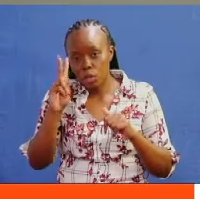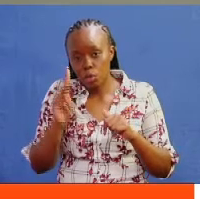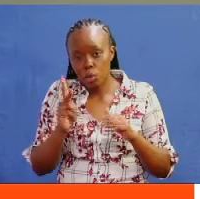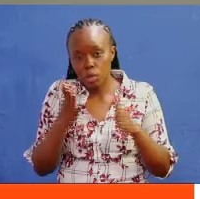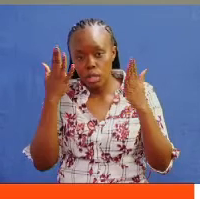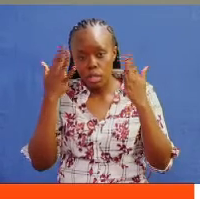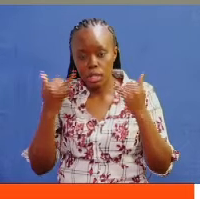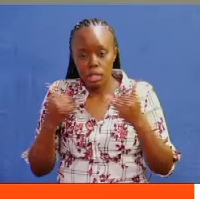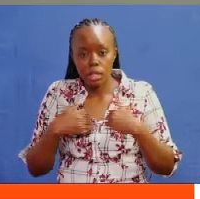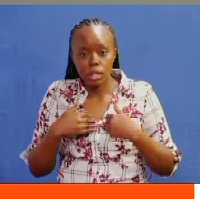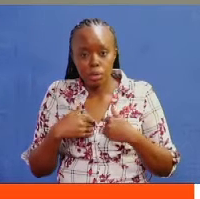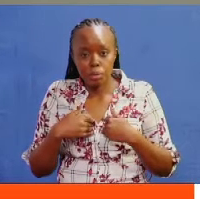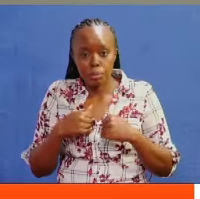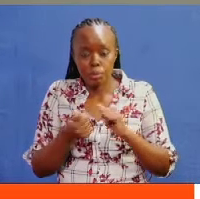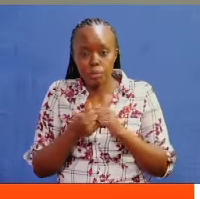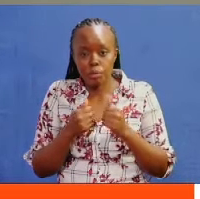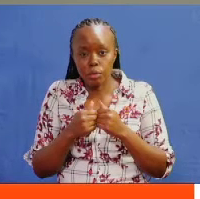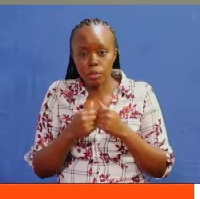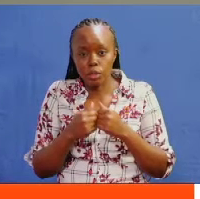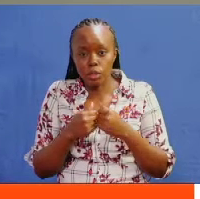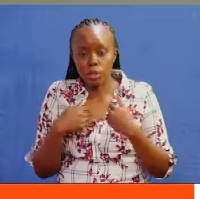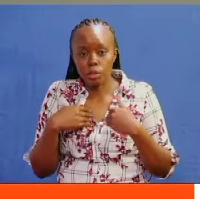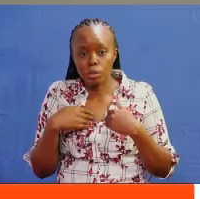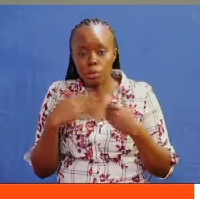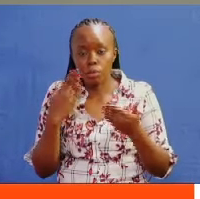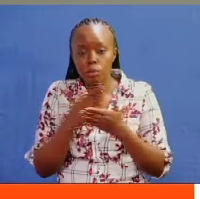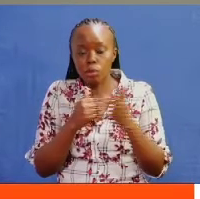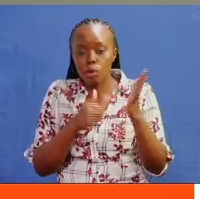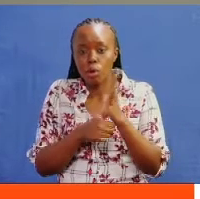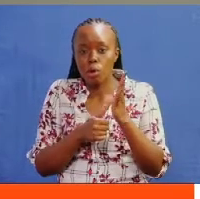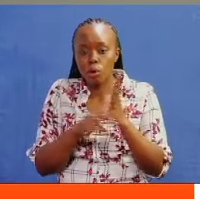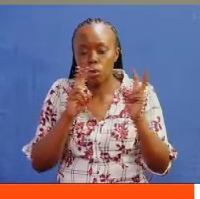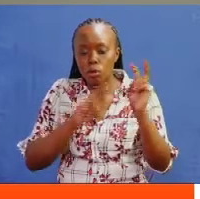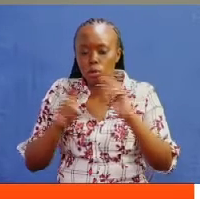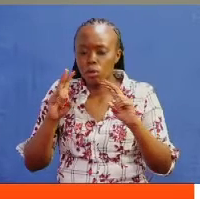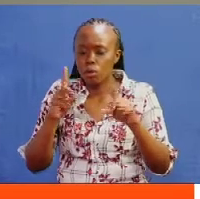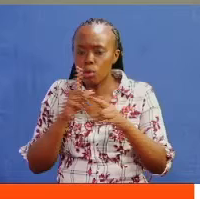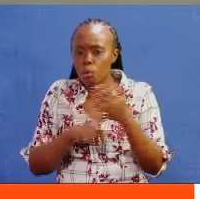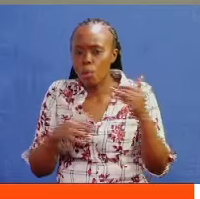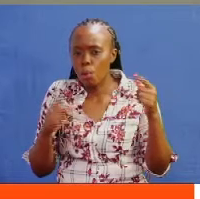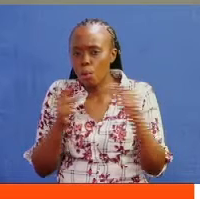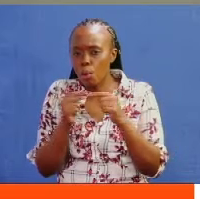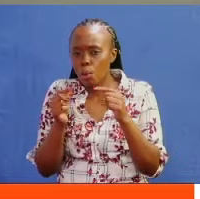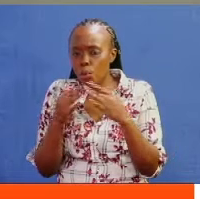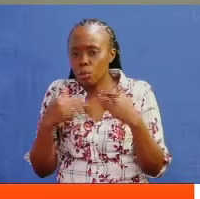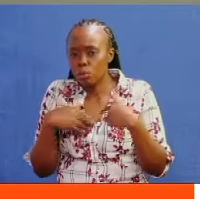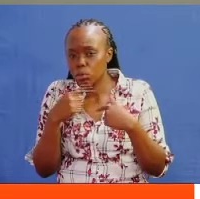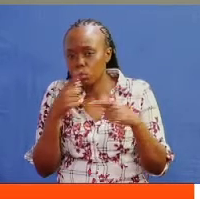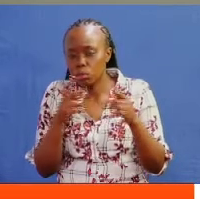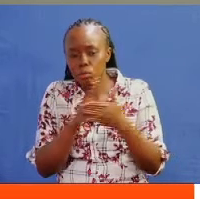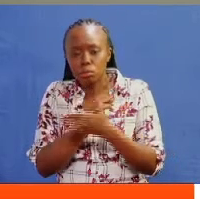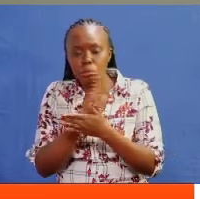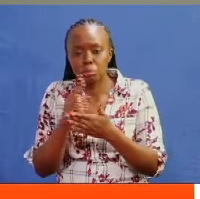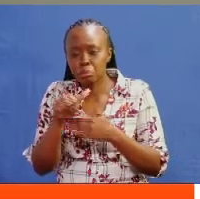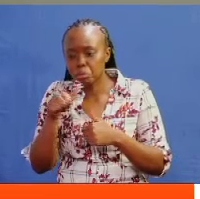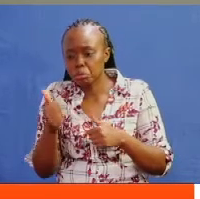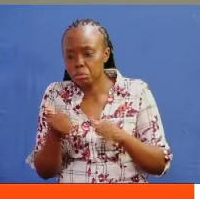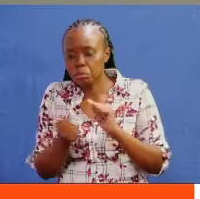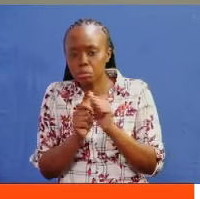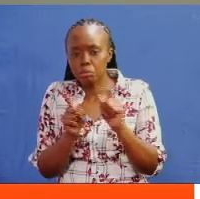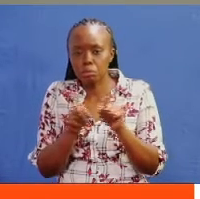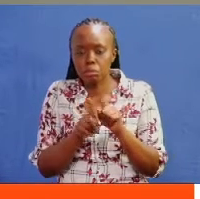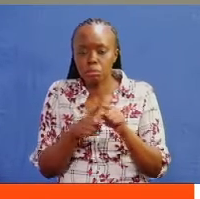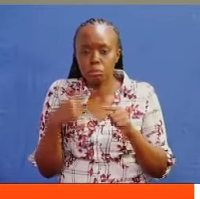currently undertaking a combined trial to see what is the effect of having one vaccine versus the other. And with the